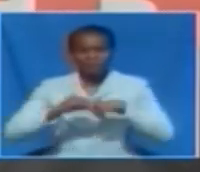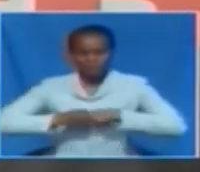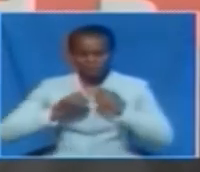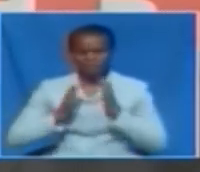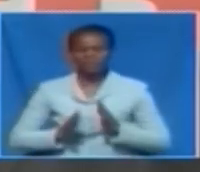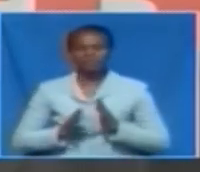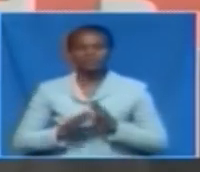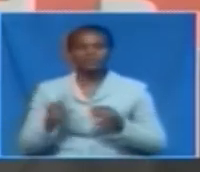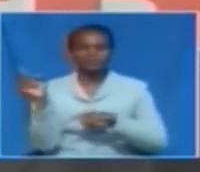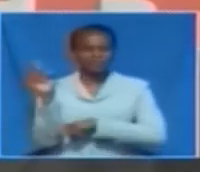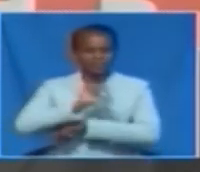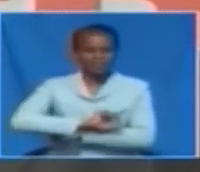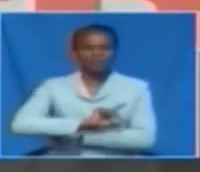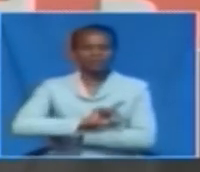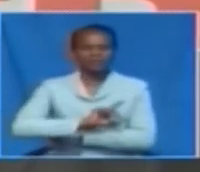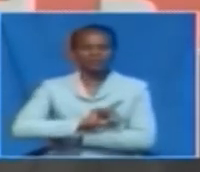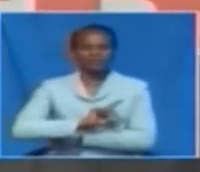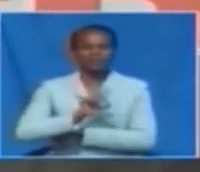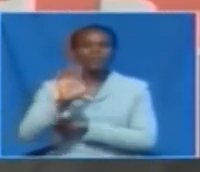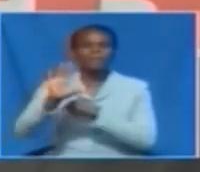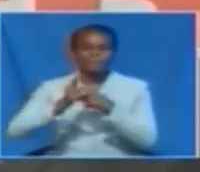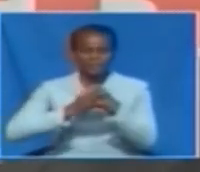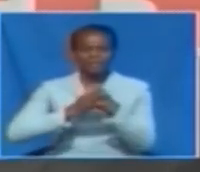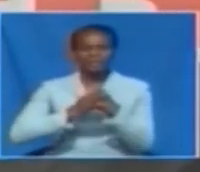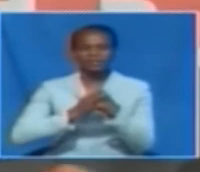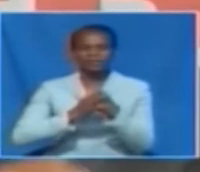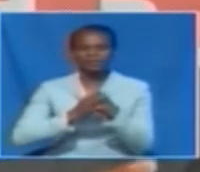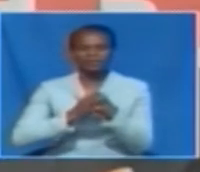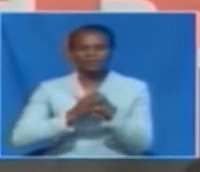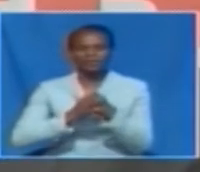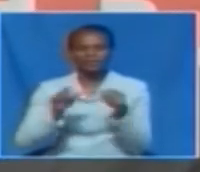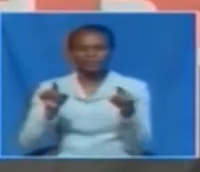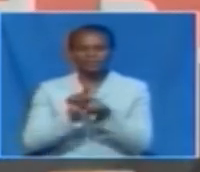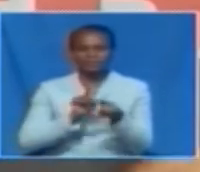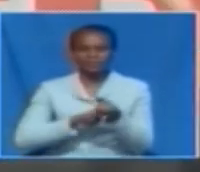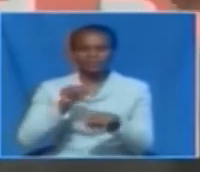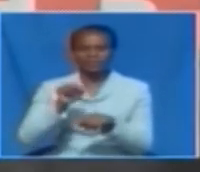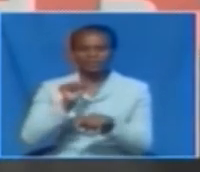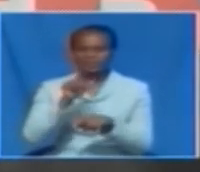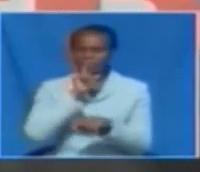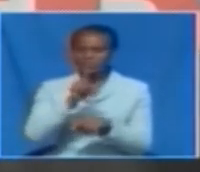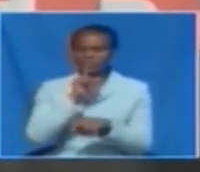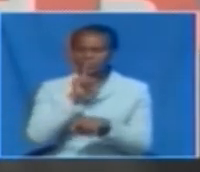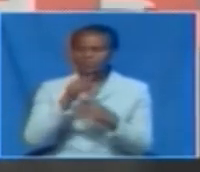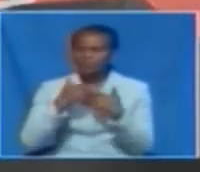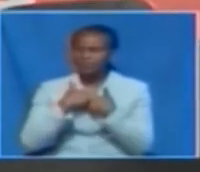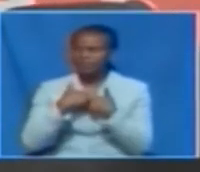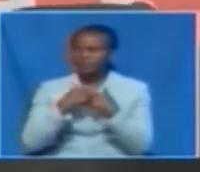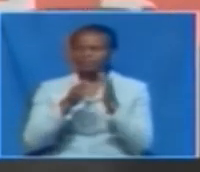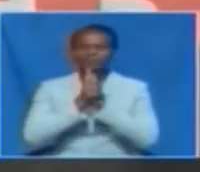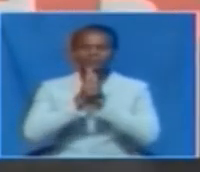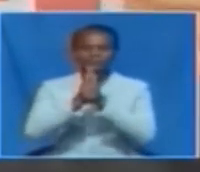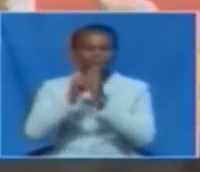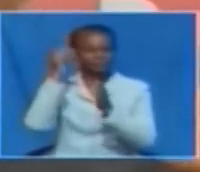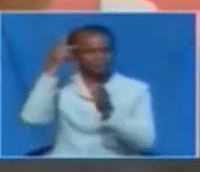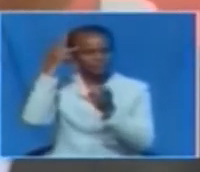that on that day they will come alive. That even if for some reason the leadership of that